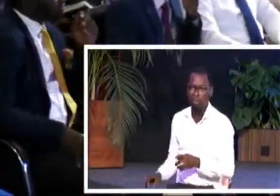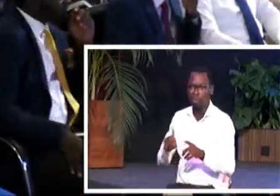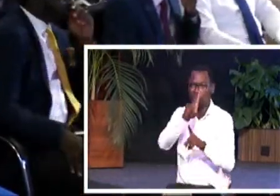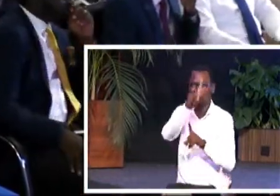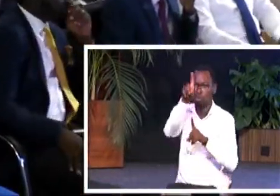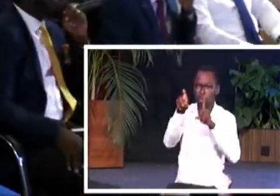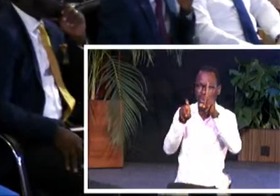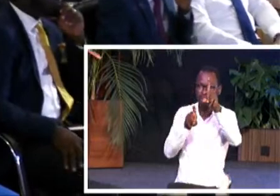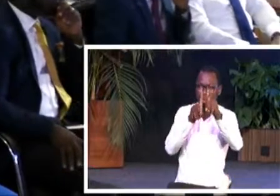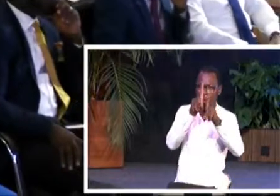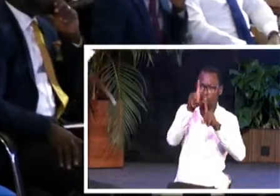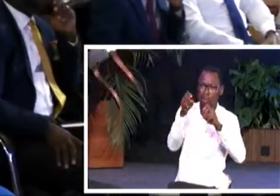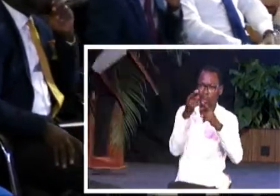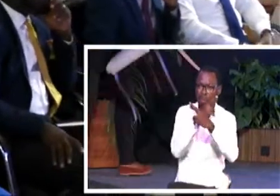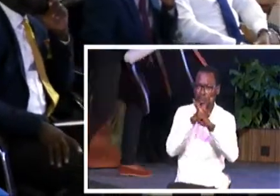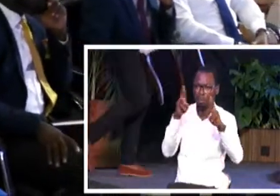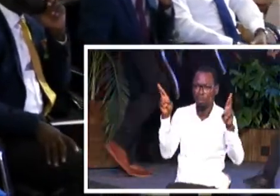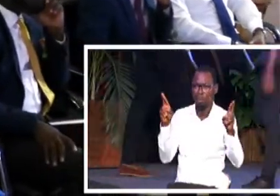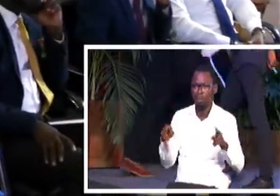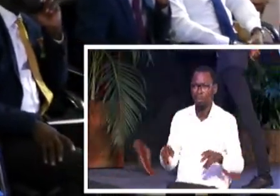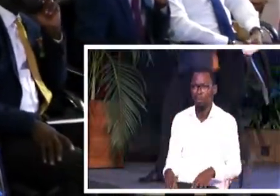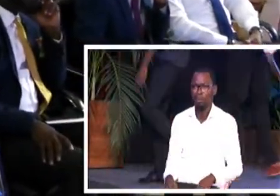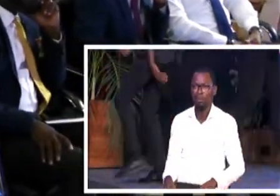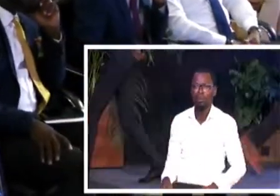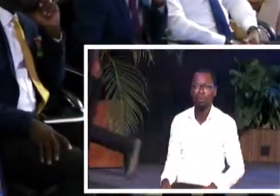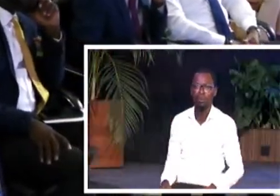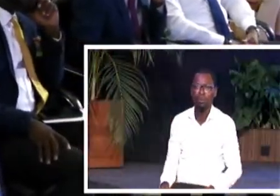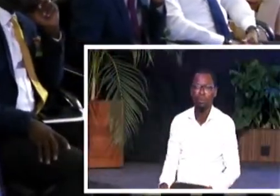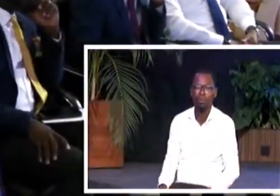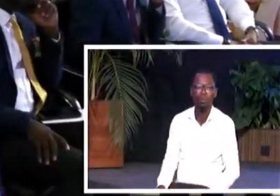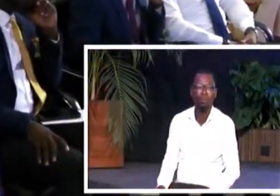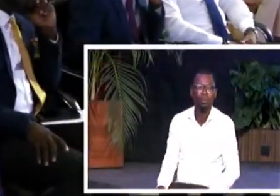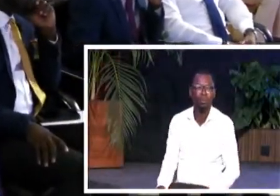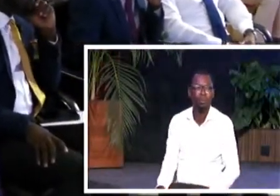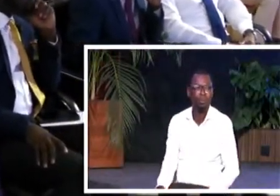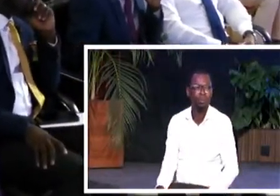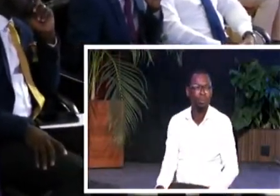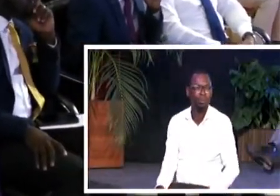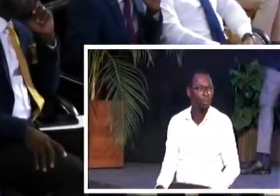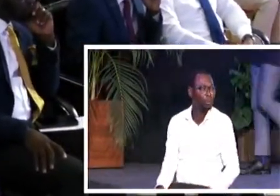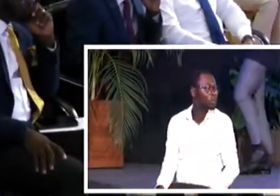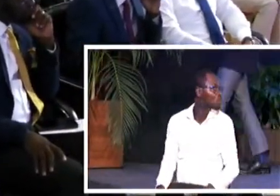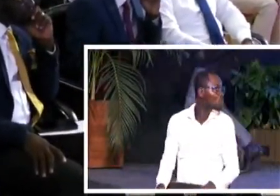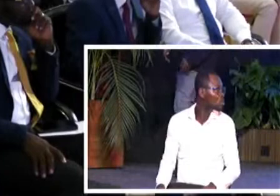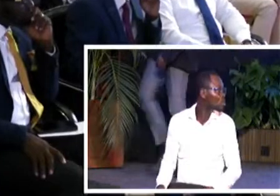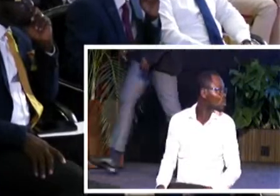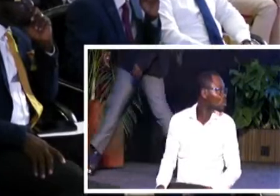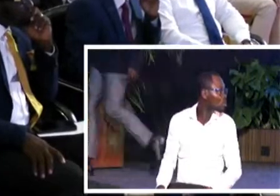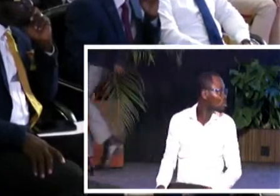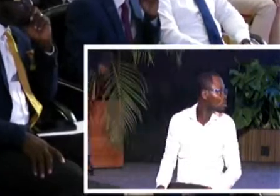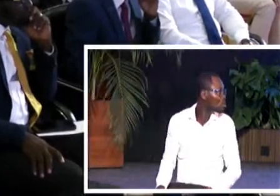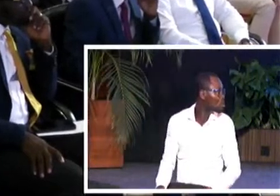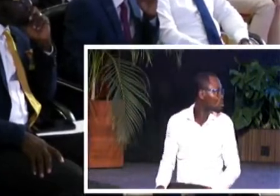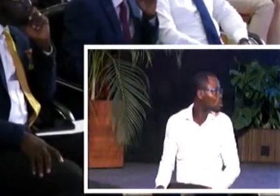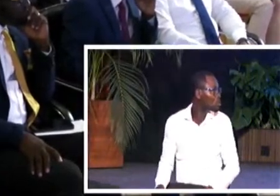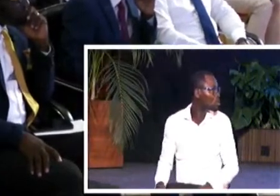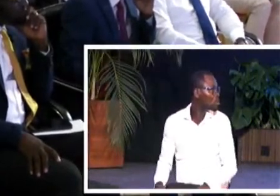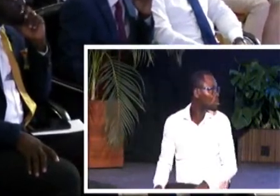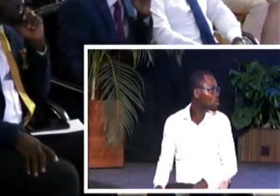So here I am standing there thinking, you know what? A combination of the two of you will literally change the whole